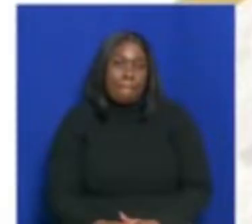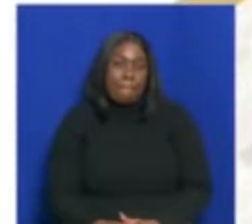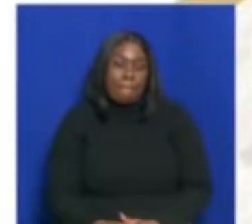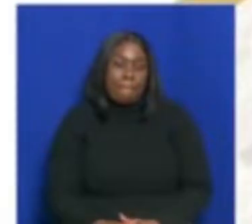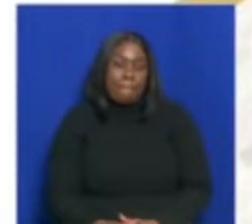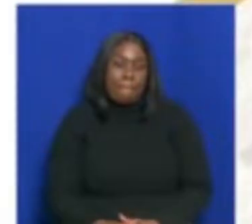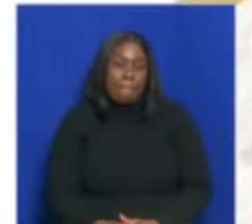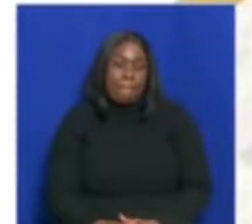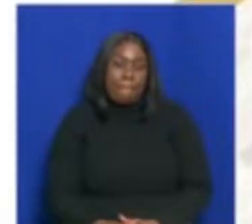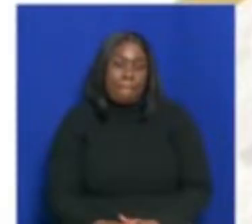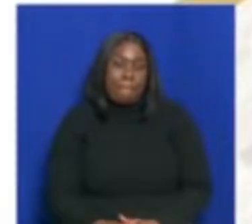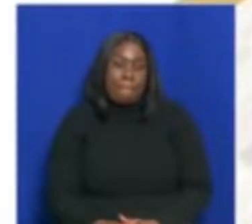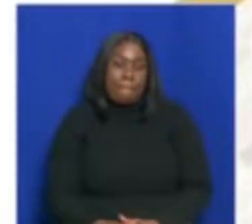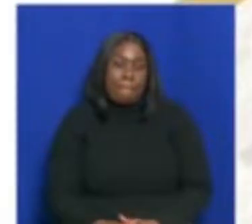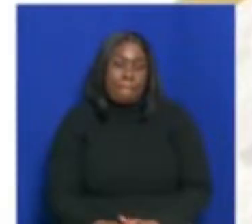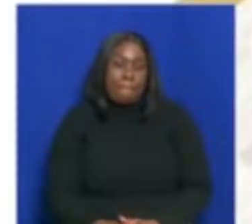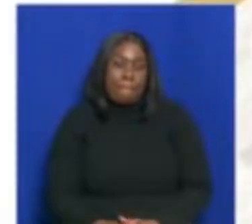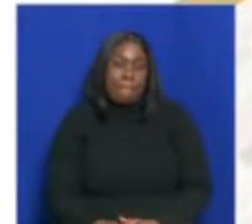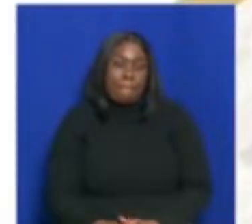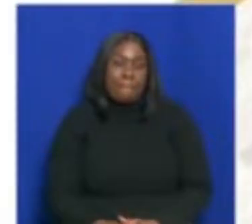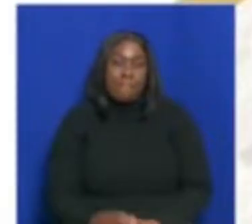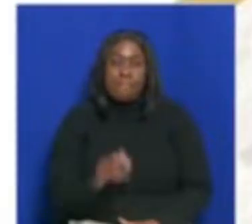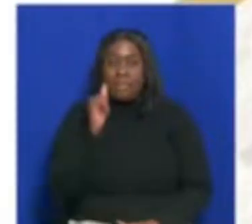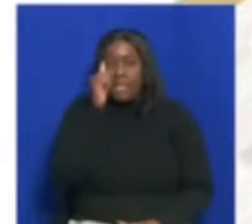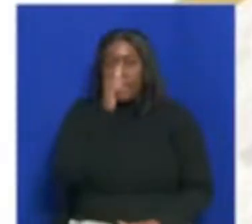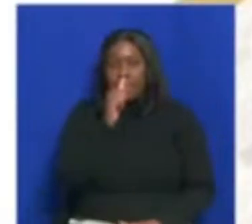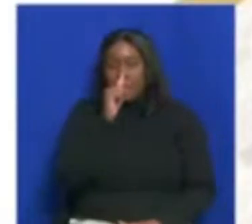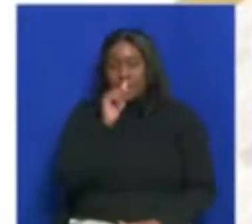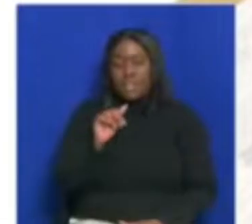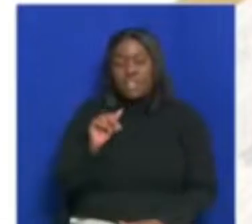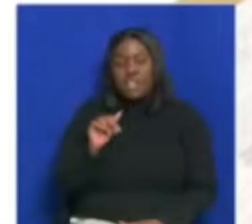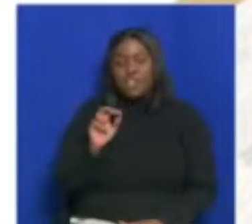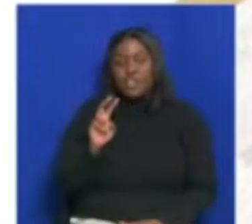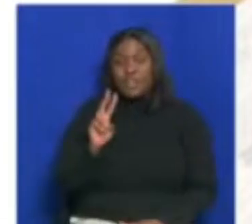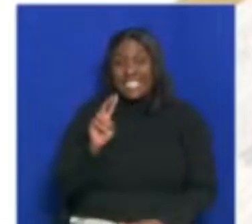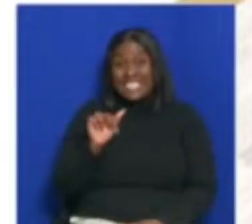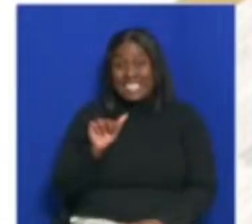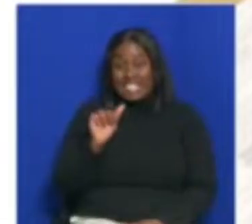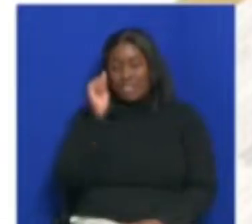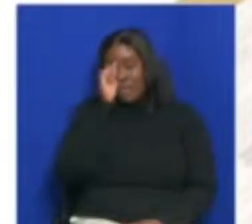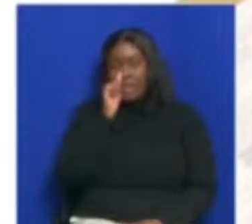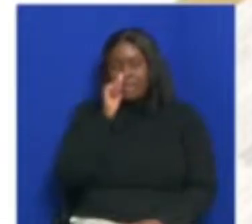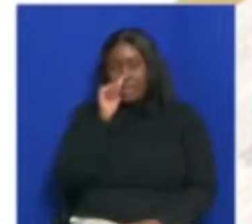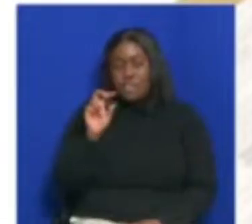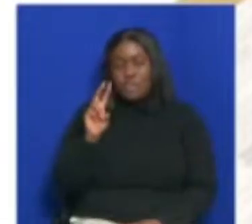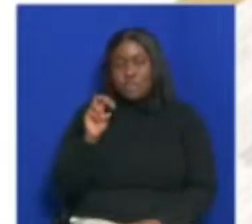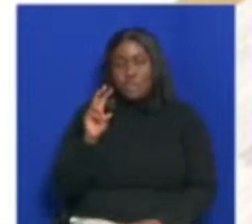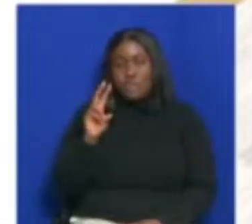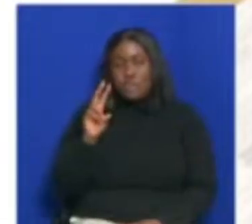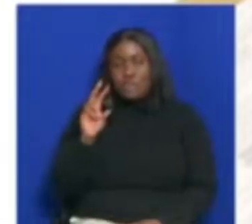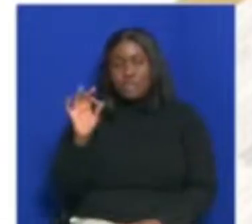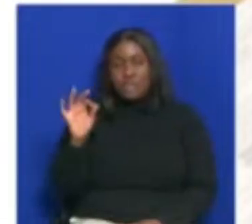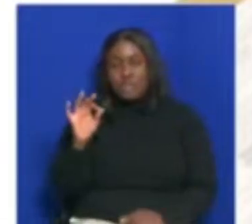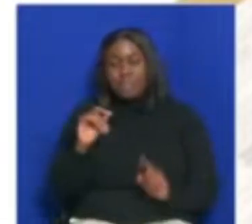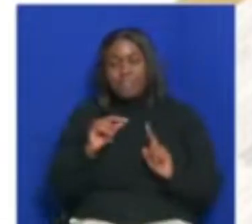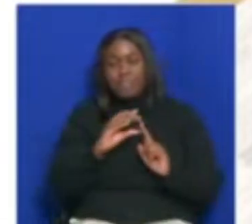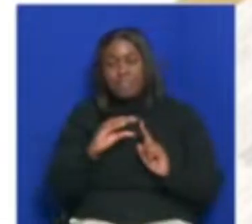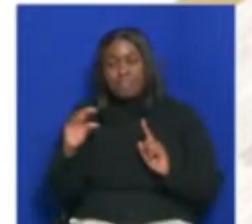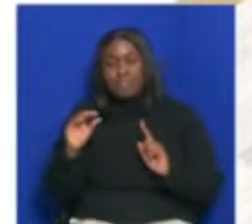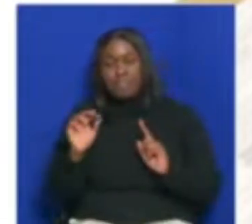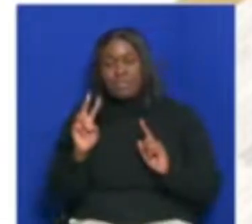On the 26th of April 2023, an amount of 298,000